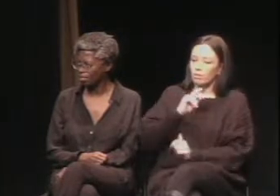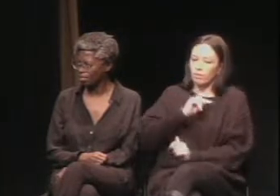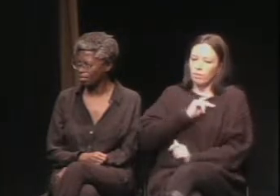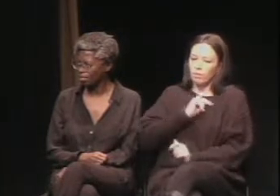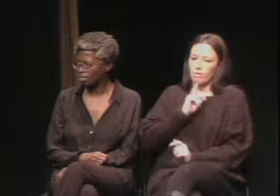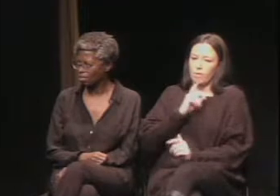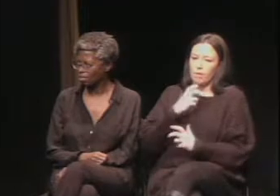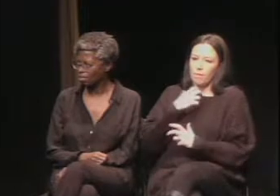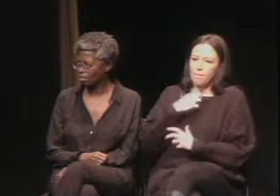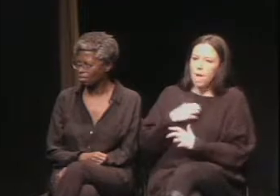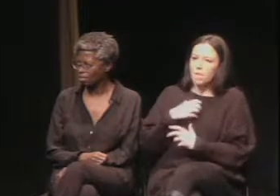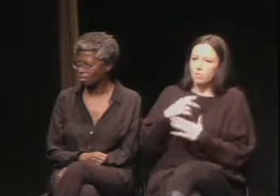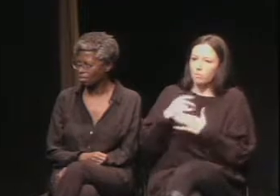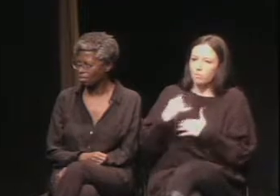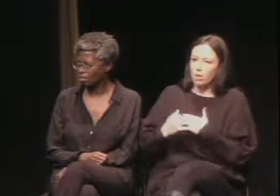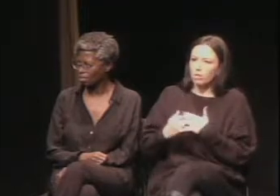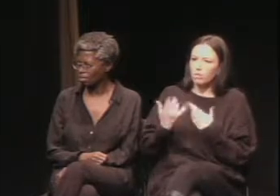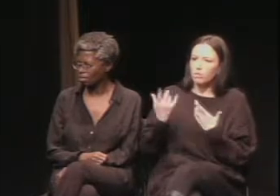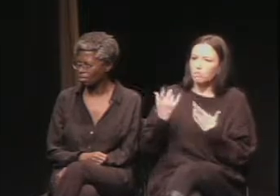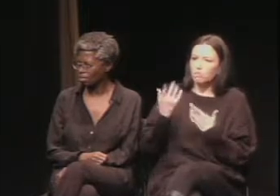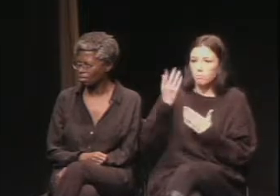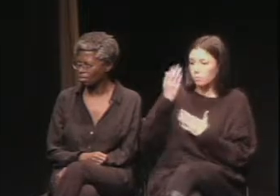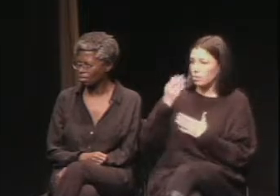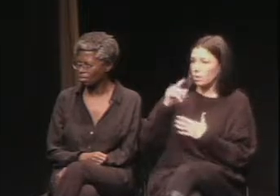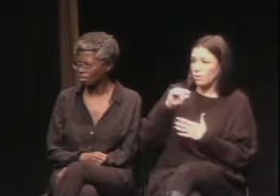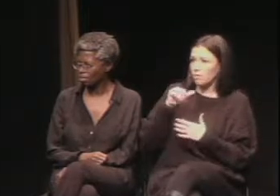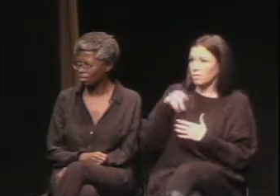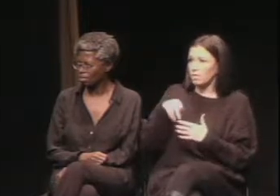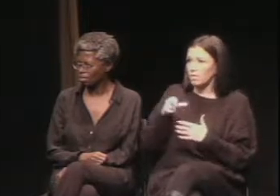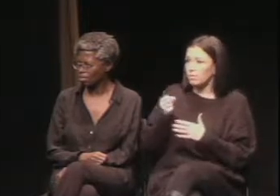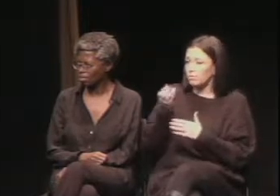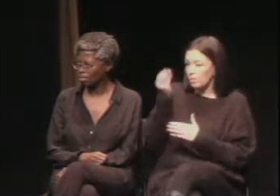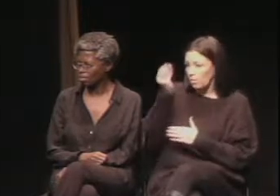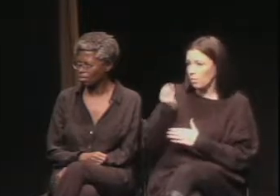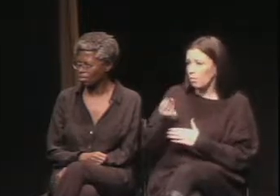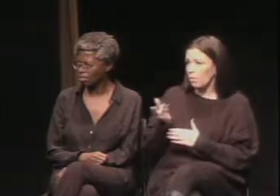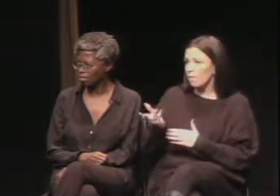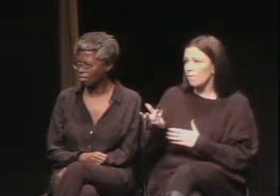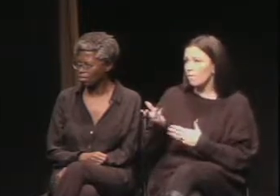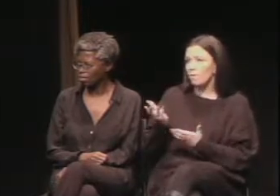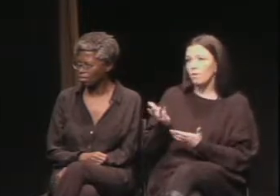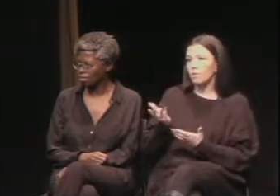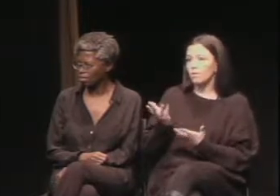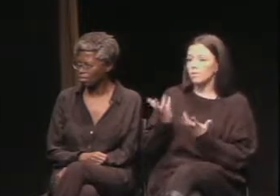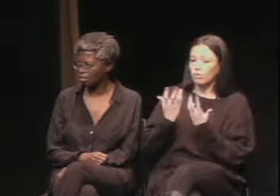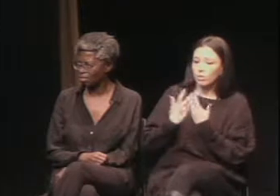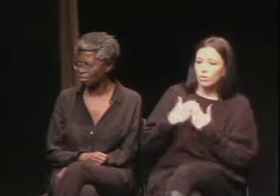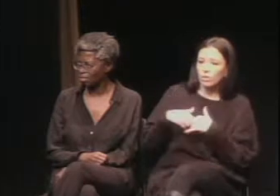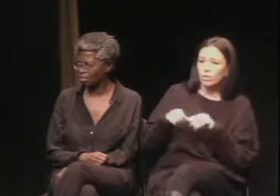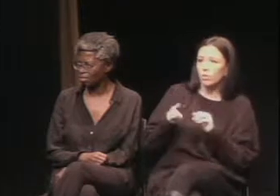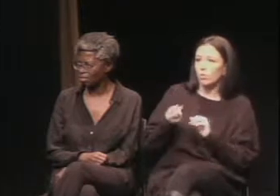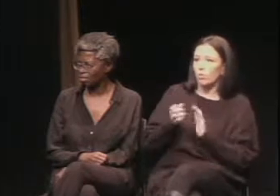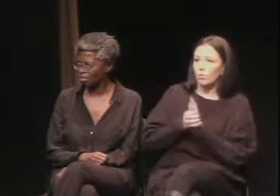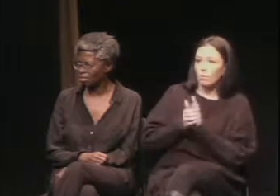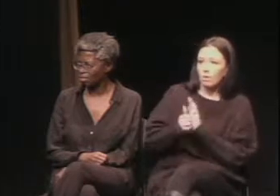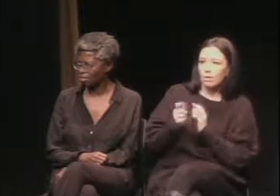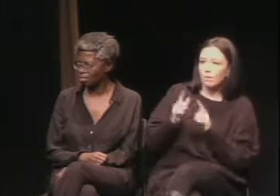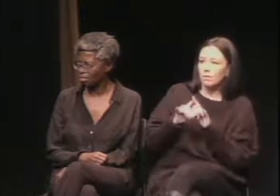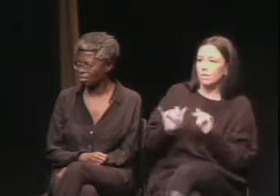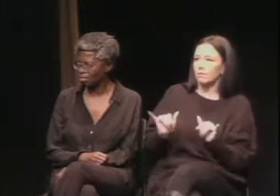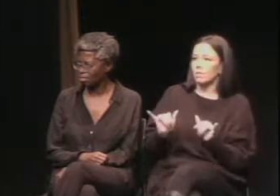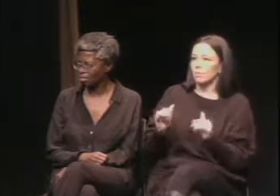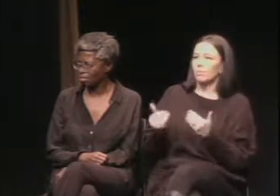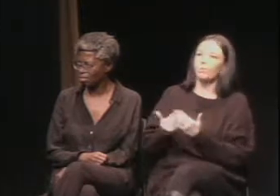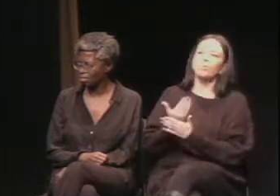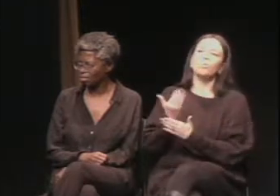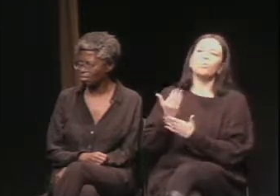very passionate project? What tips do you offer? Because you were able to integrate some of your own skills, but still it was a